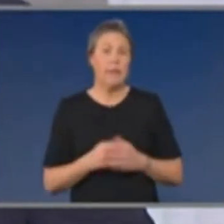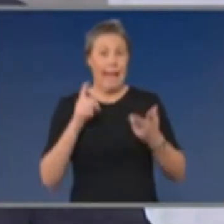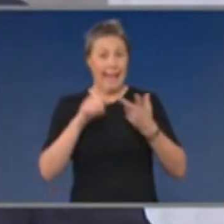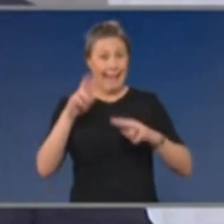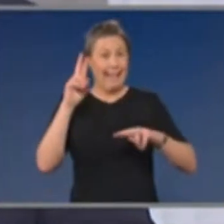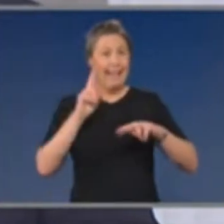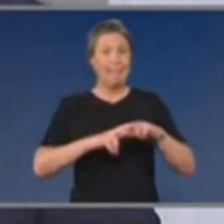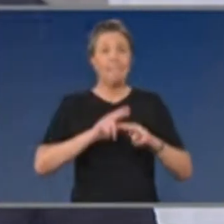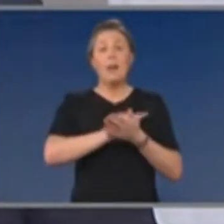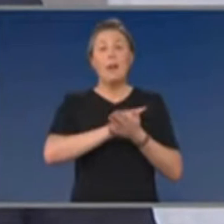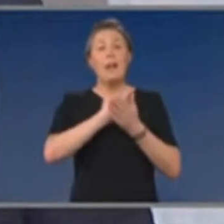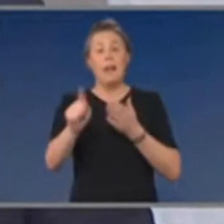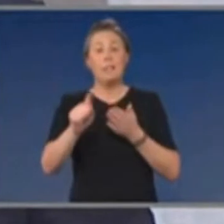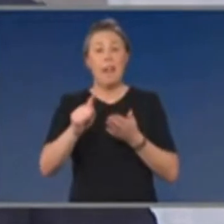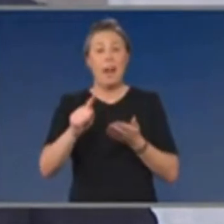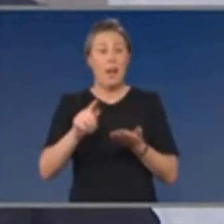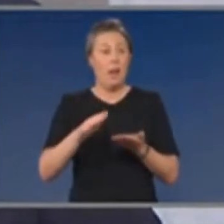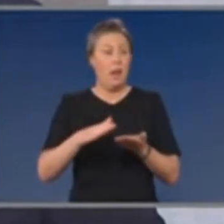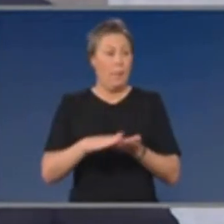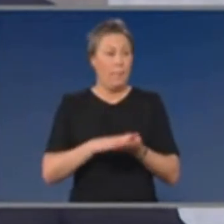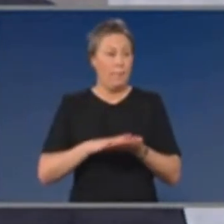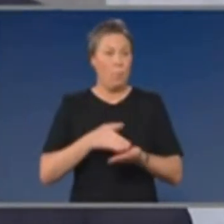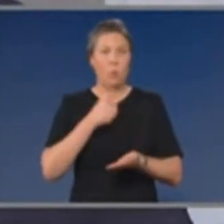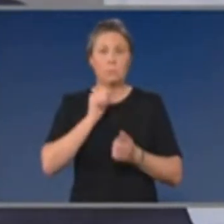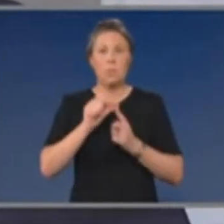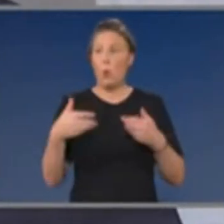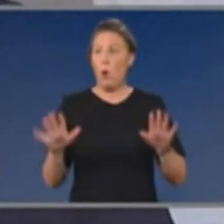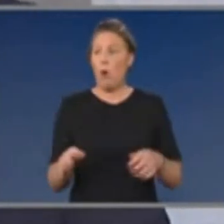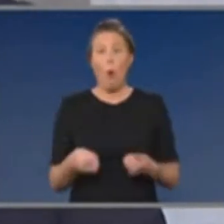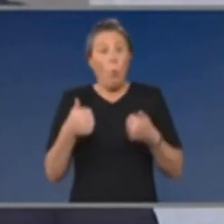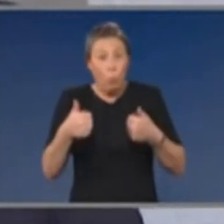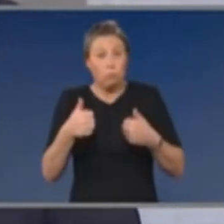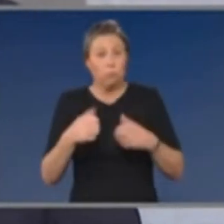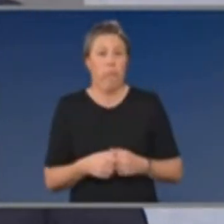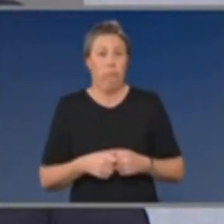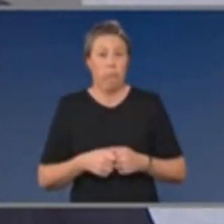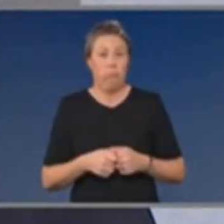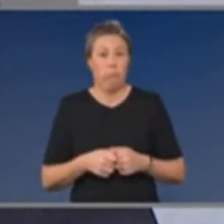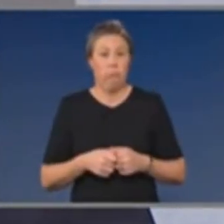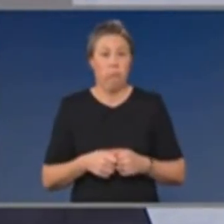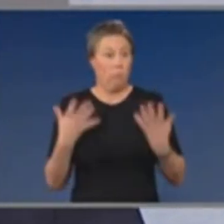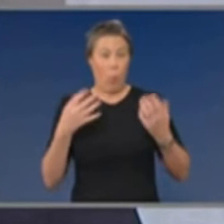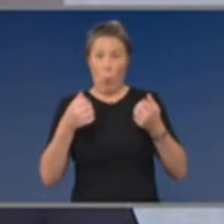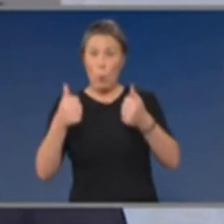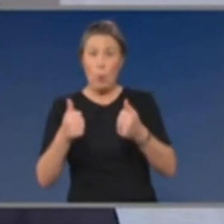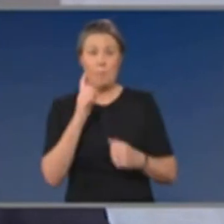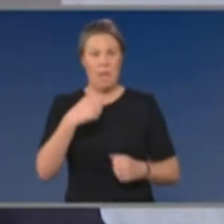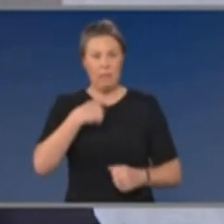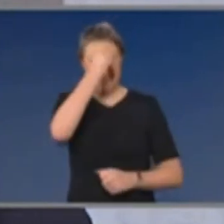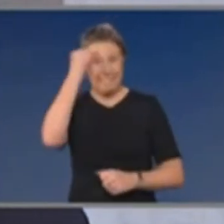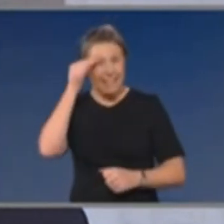you get to elimination as a result of this process, well and good. If that's the byproduct, well and good.